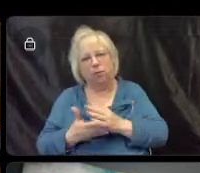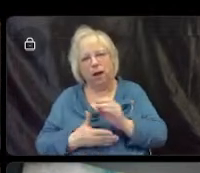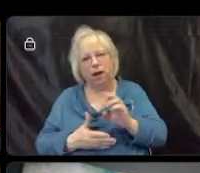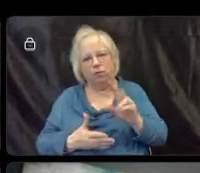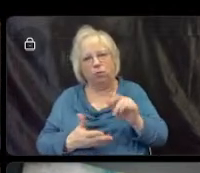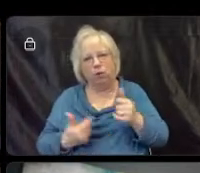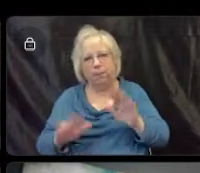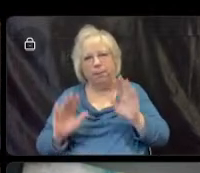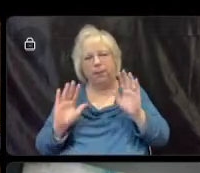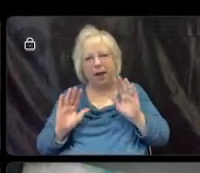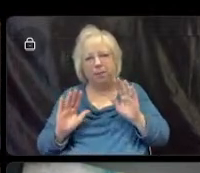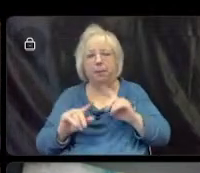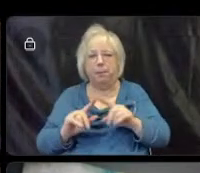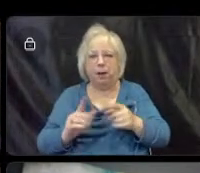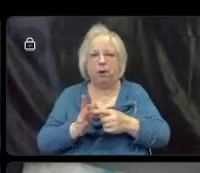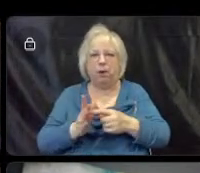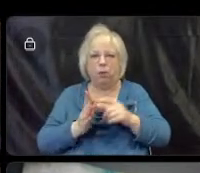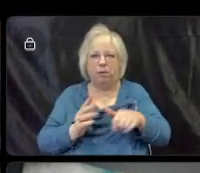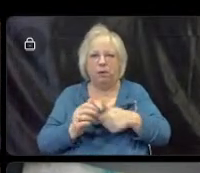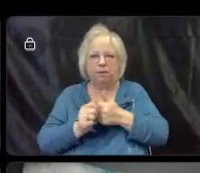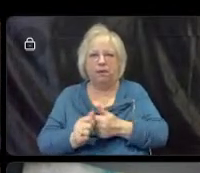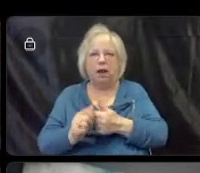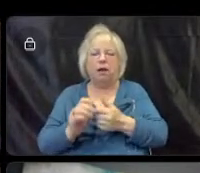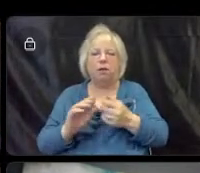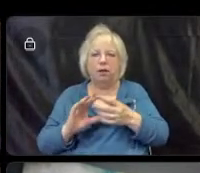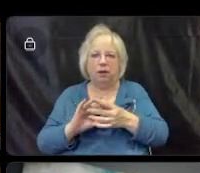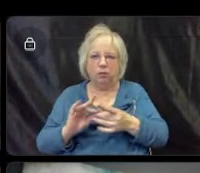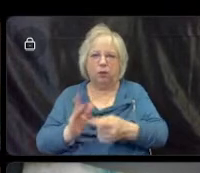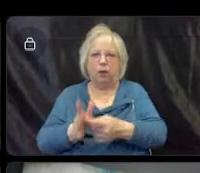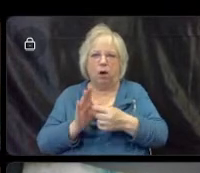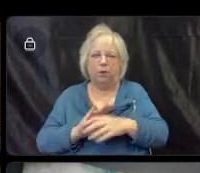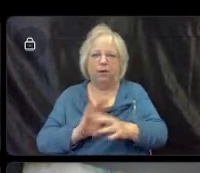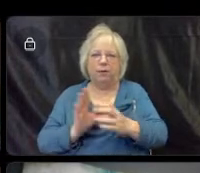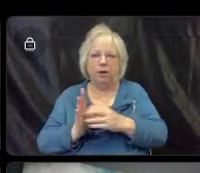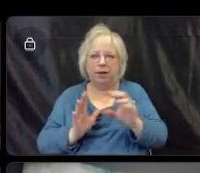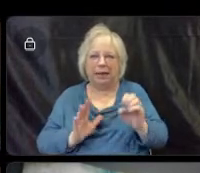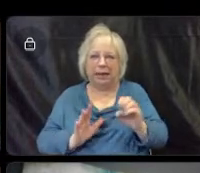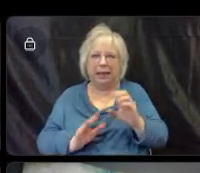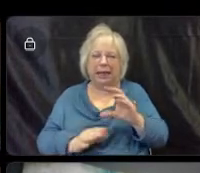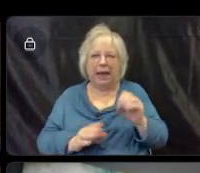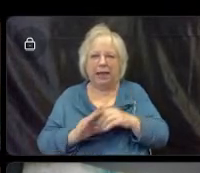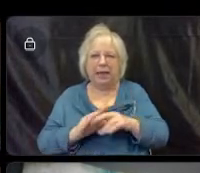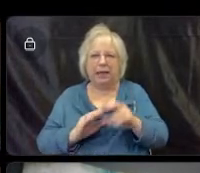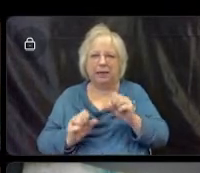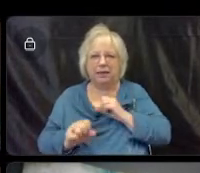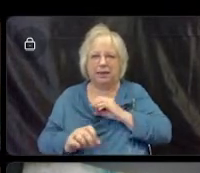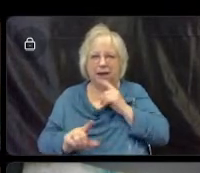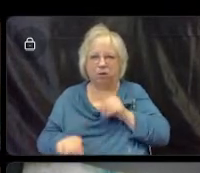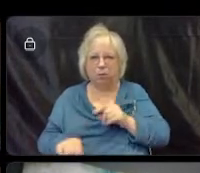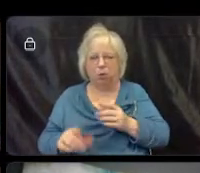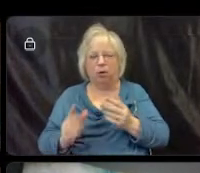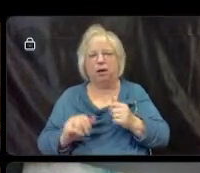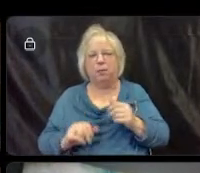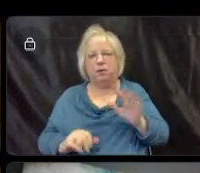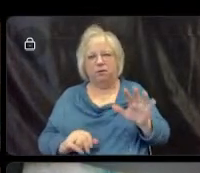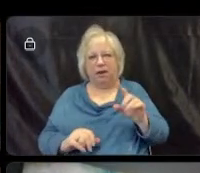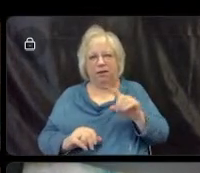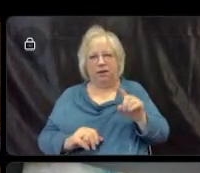comments and conditions noted in paragraph E and the staff analysis of the agenda staff report. Item number 5,